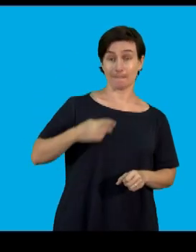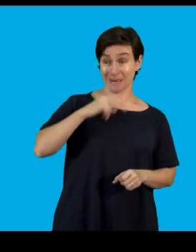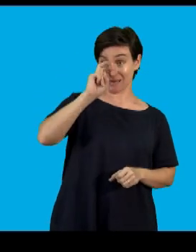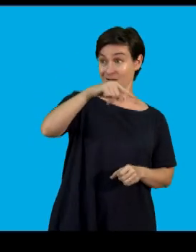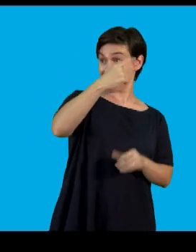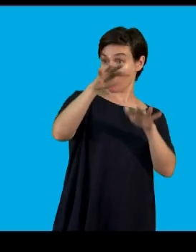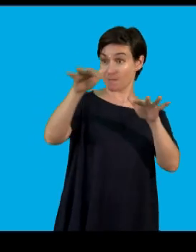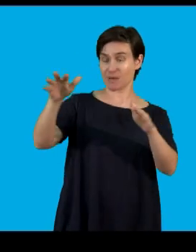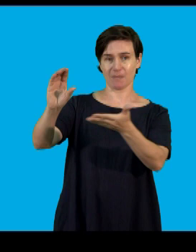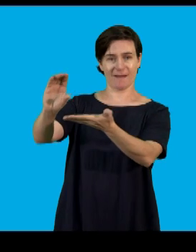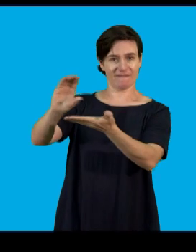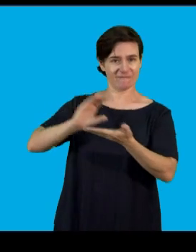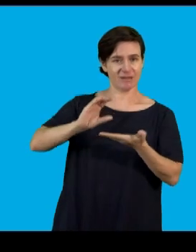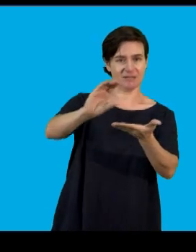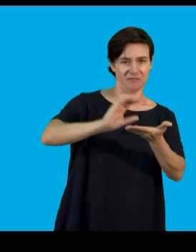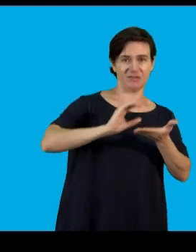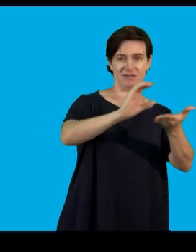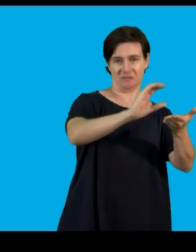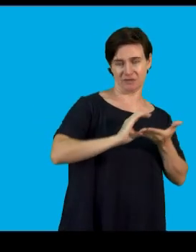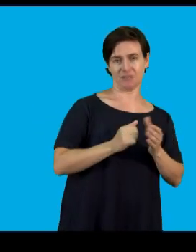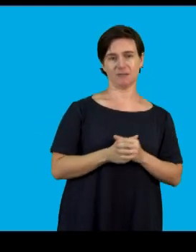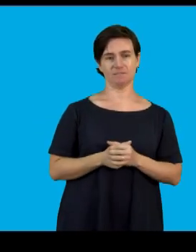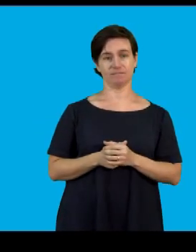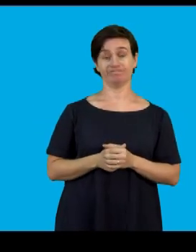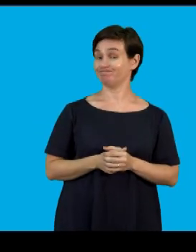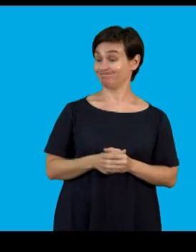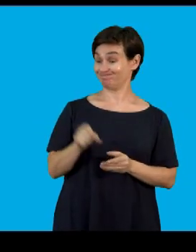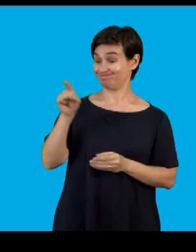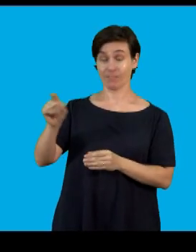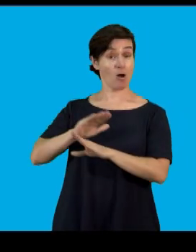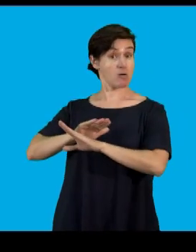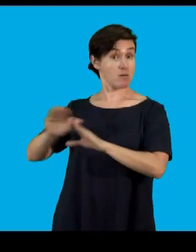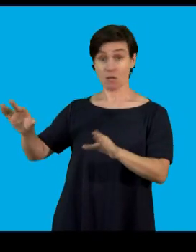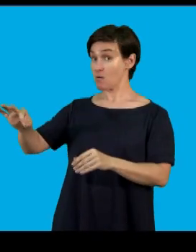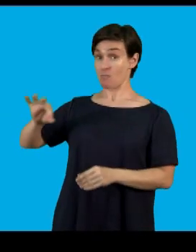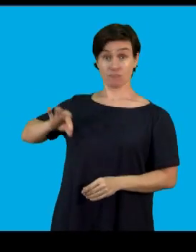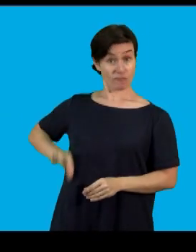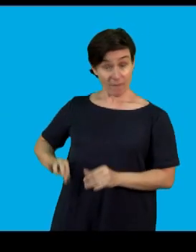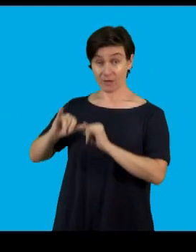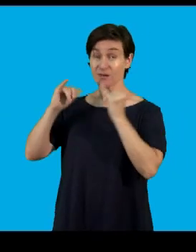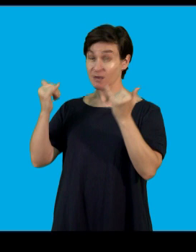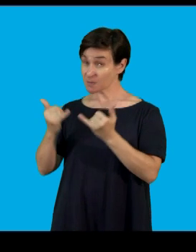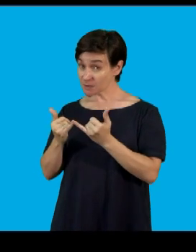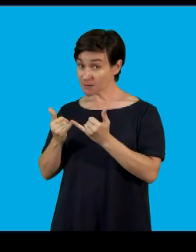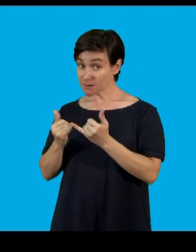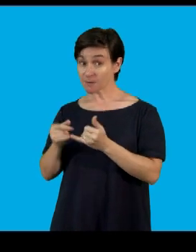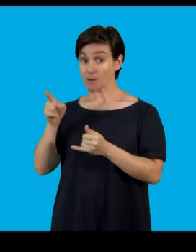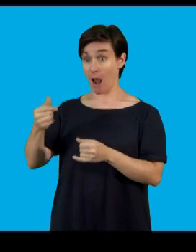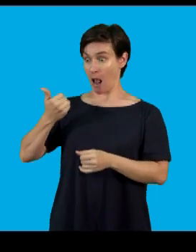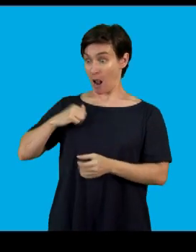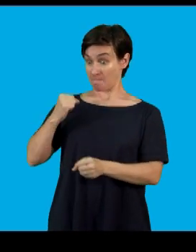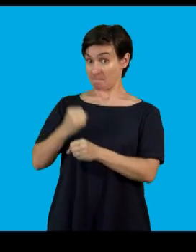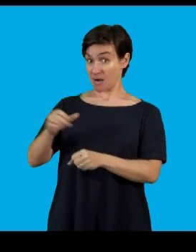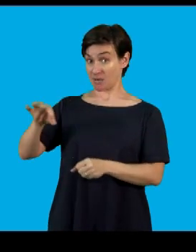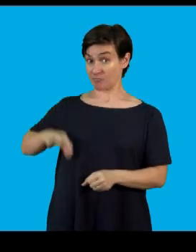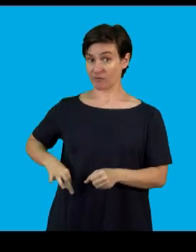investors to put money into the business, whereas with non-profit company, let's see, aim is not